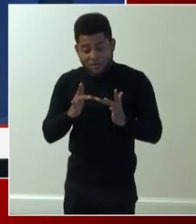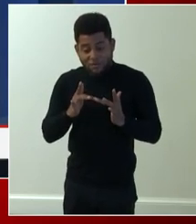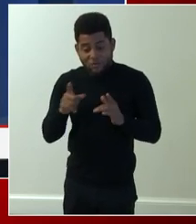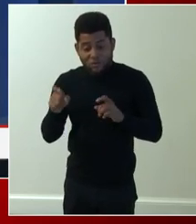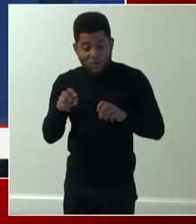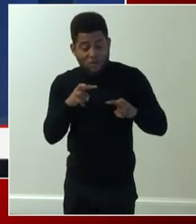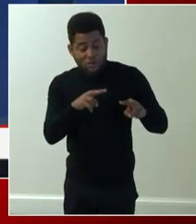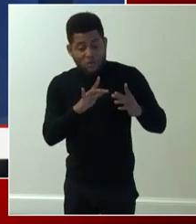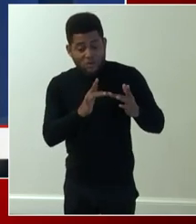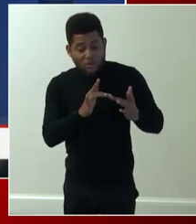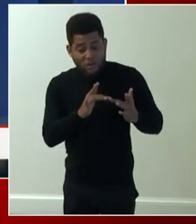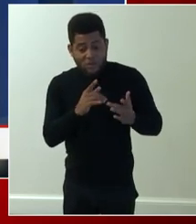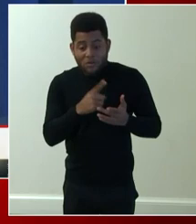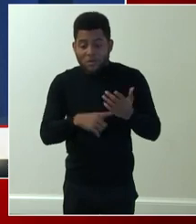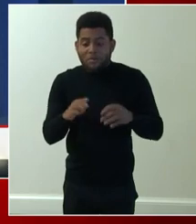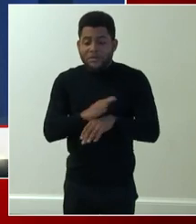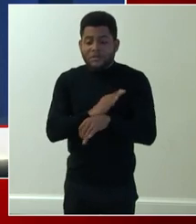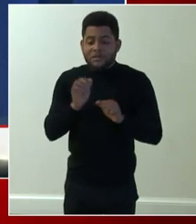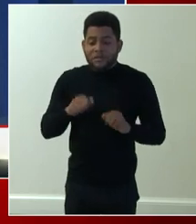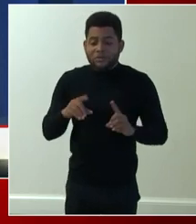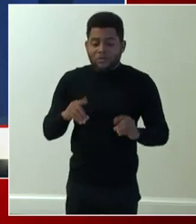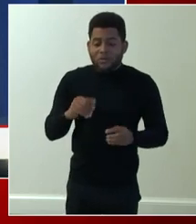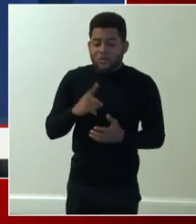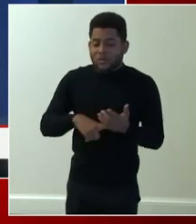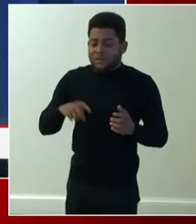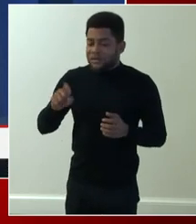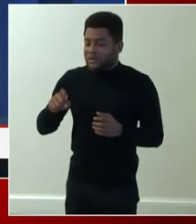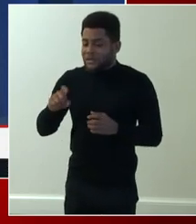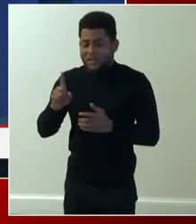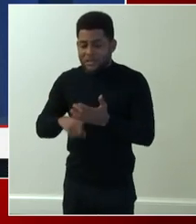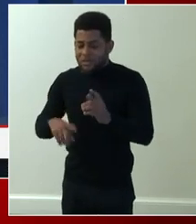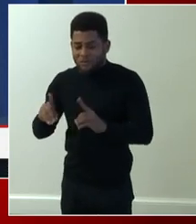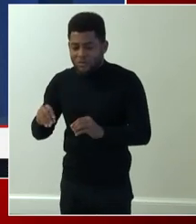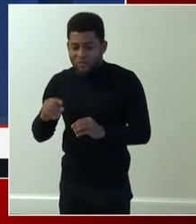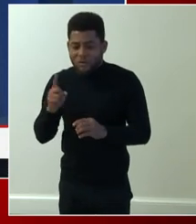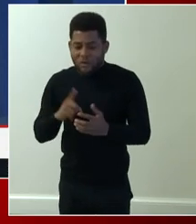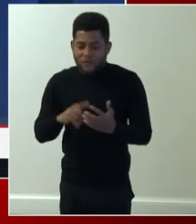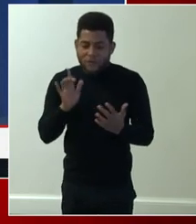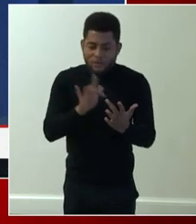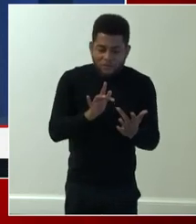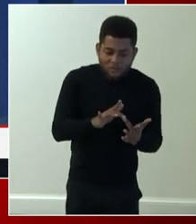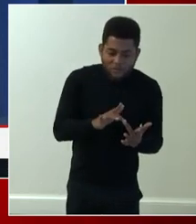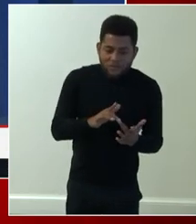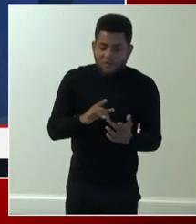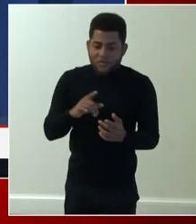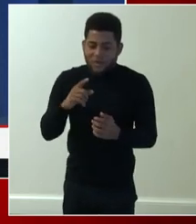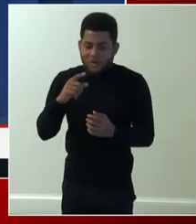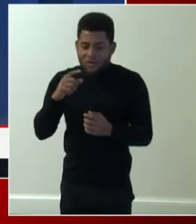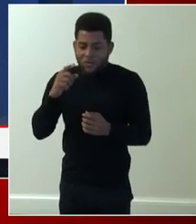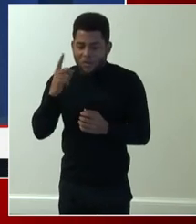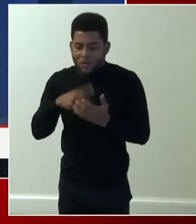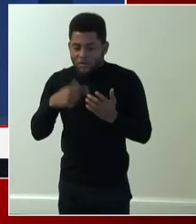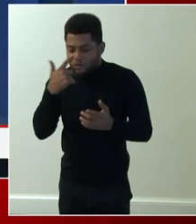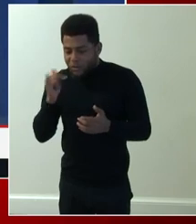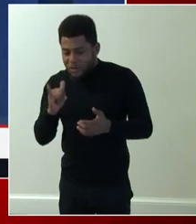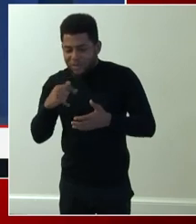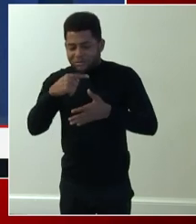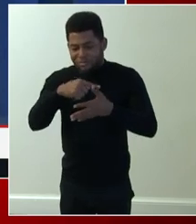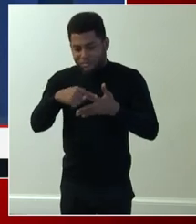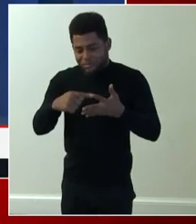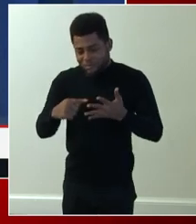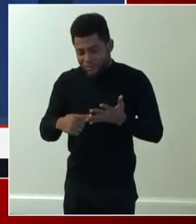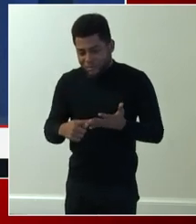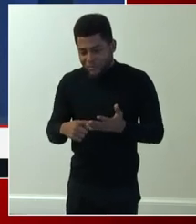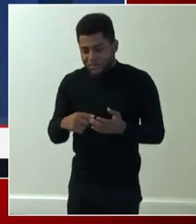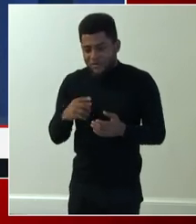of what a business can do when there is a case, what the contact should be for close contacts, what the letters look like. All of those templates are out there. So that is really what